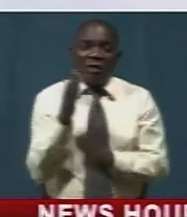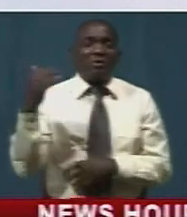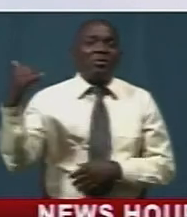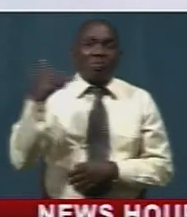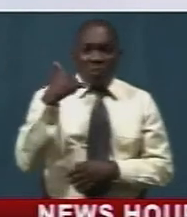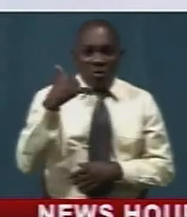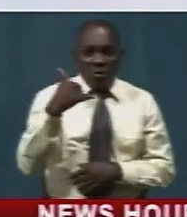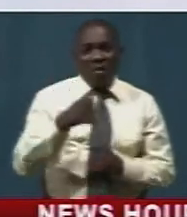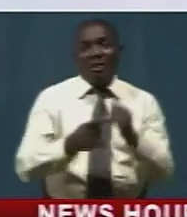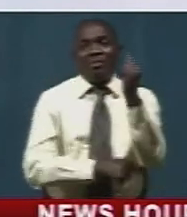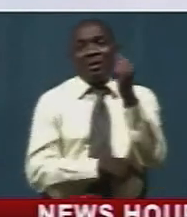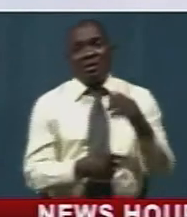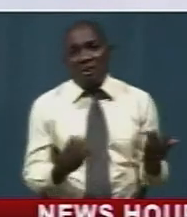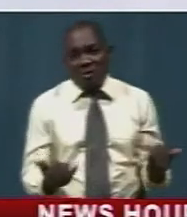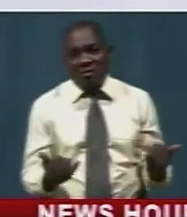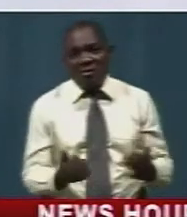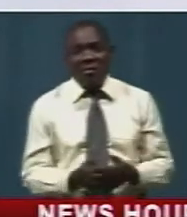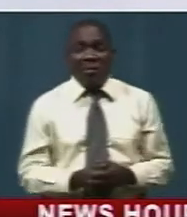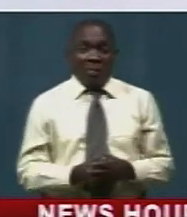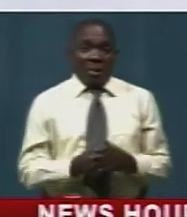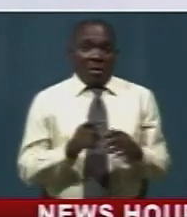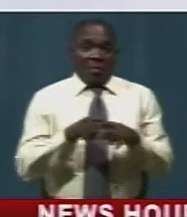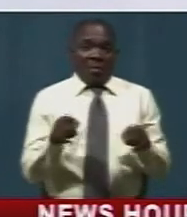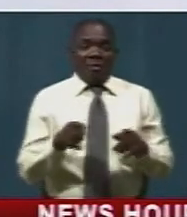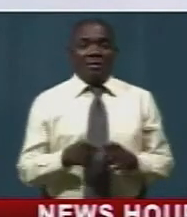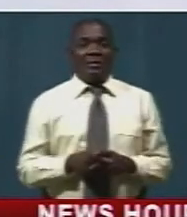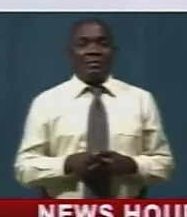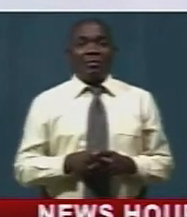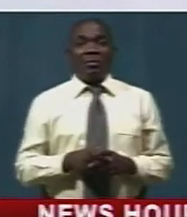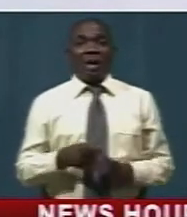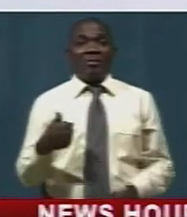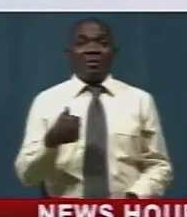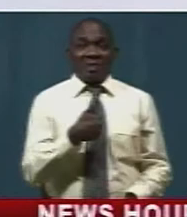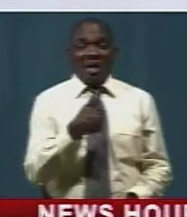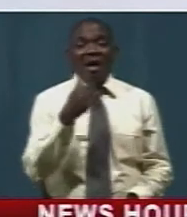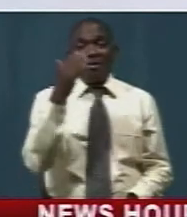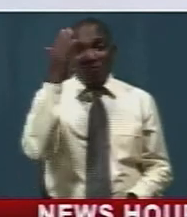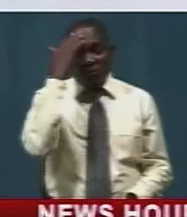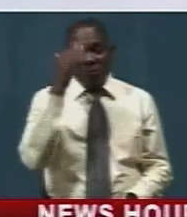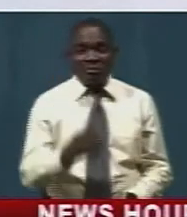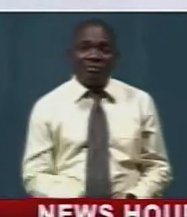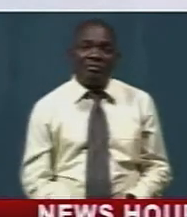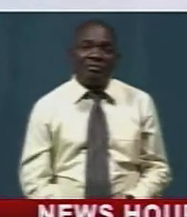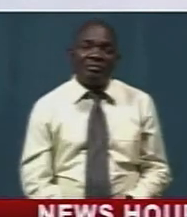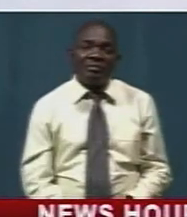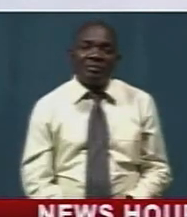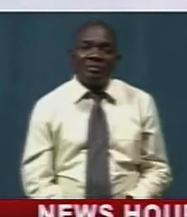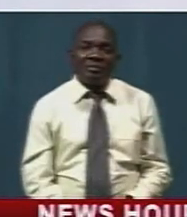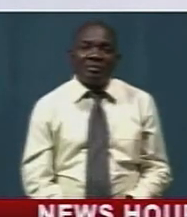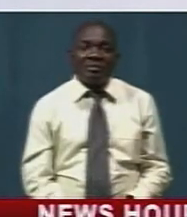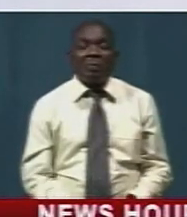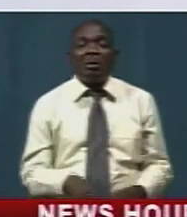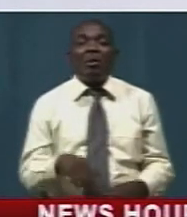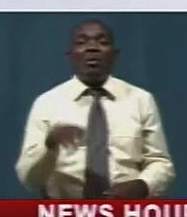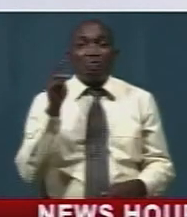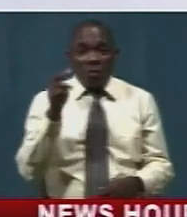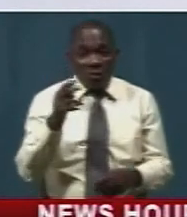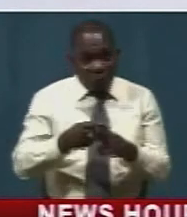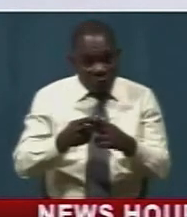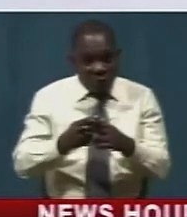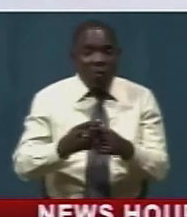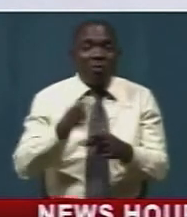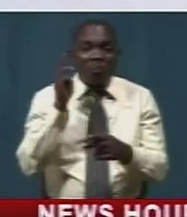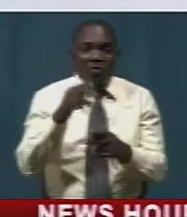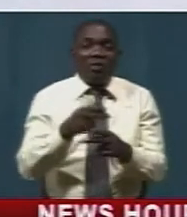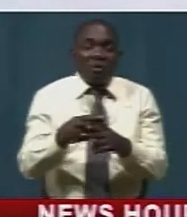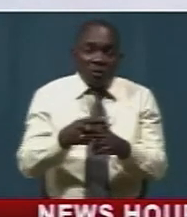reality that we live in. But we know that it is temporary